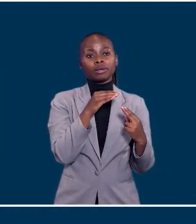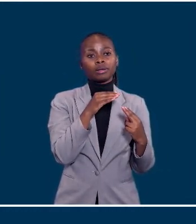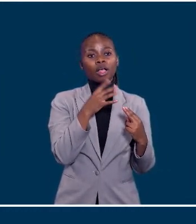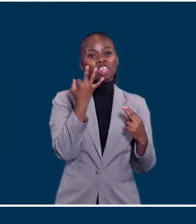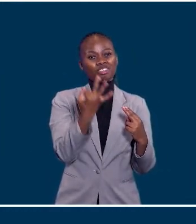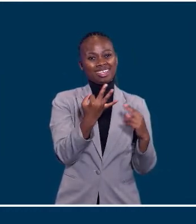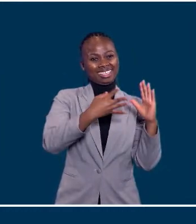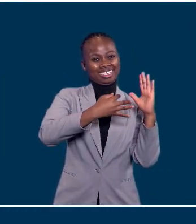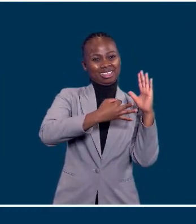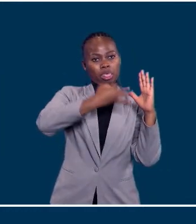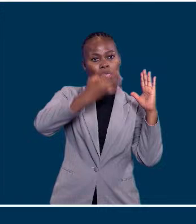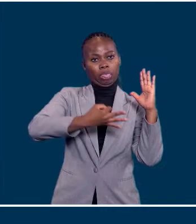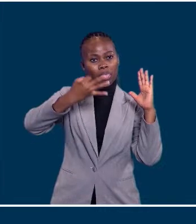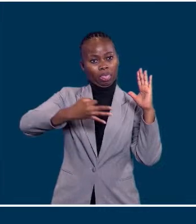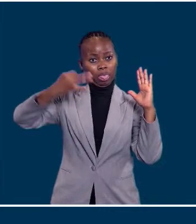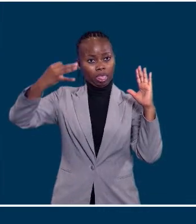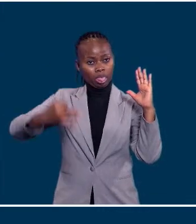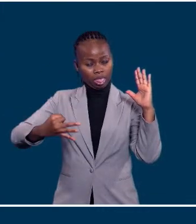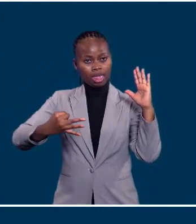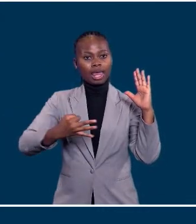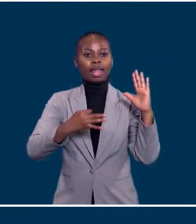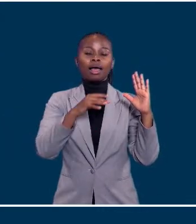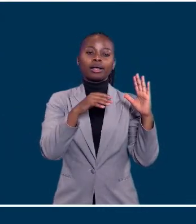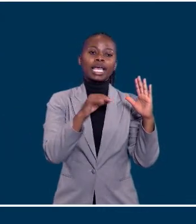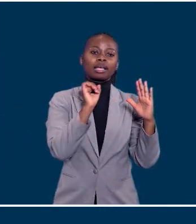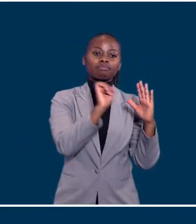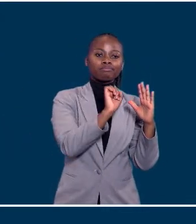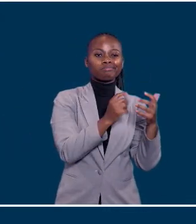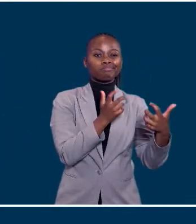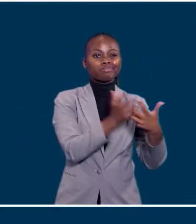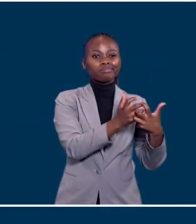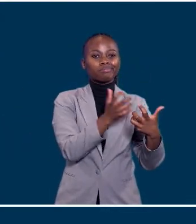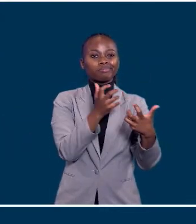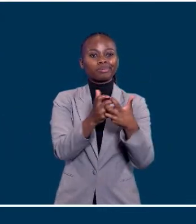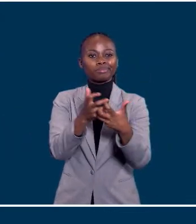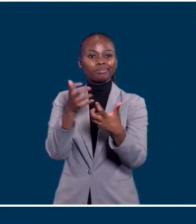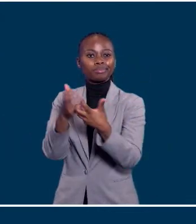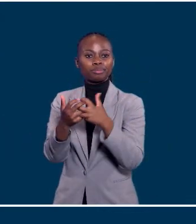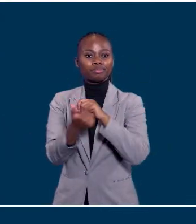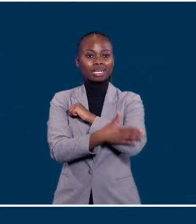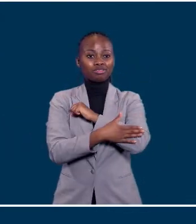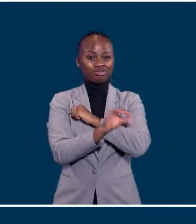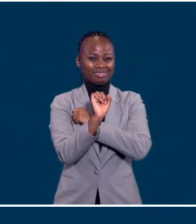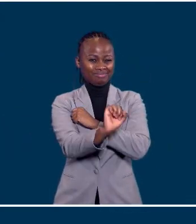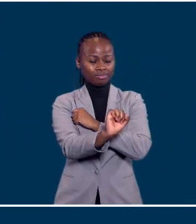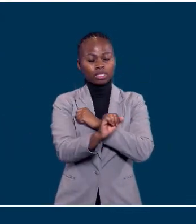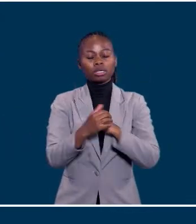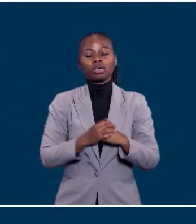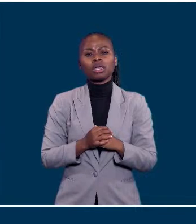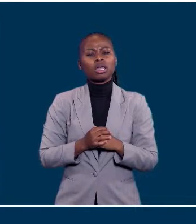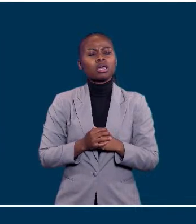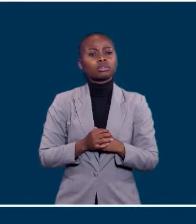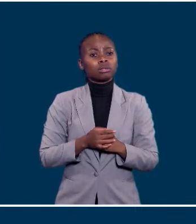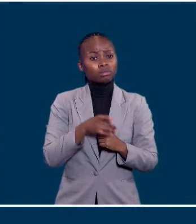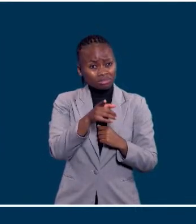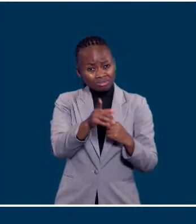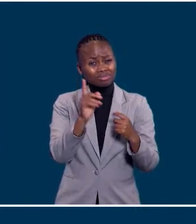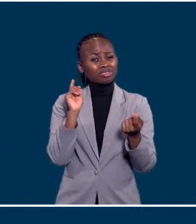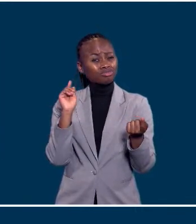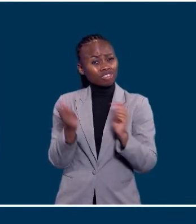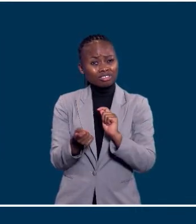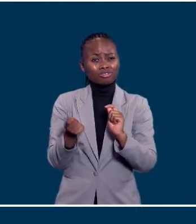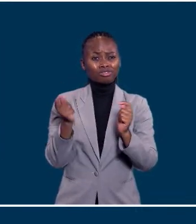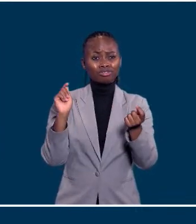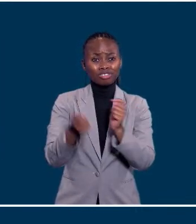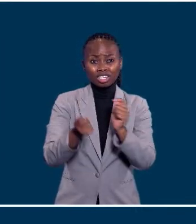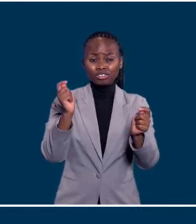blue. And these have changed a lot over just a 4-month time frame. Just to